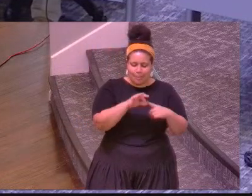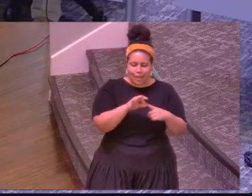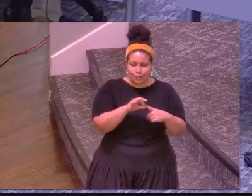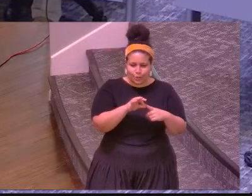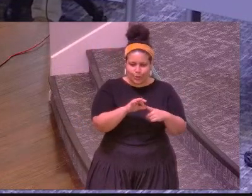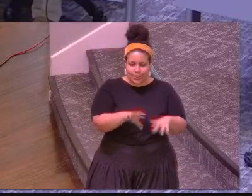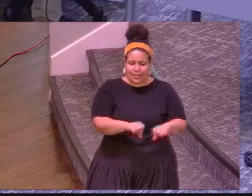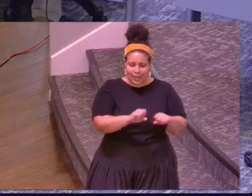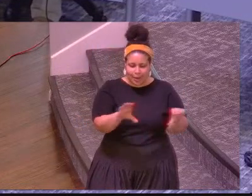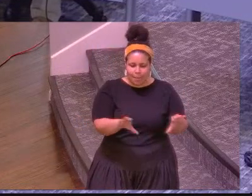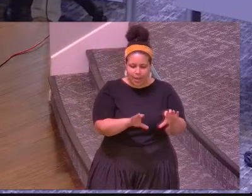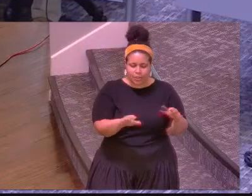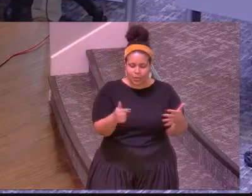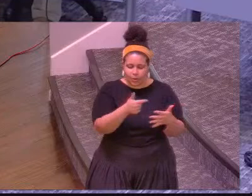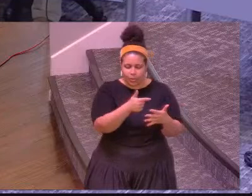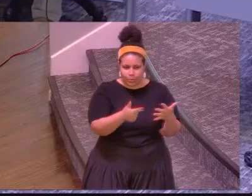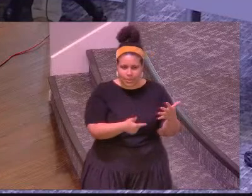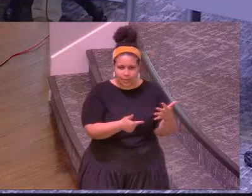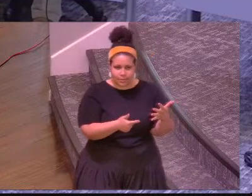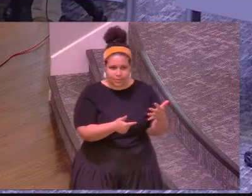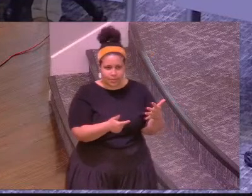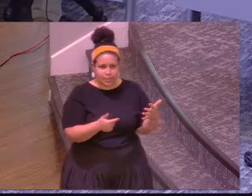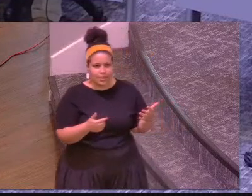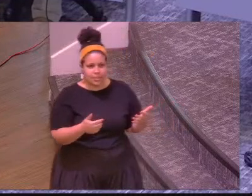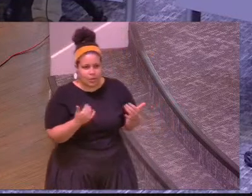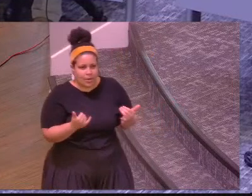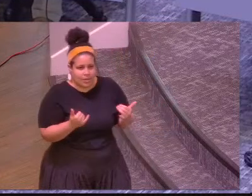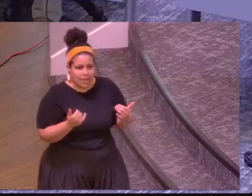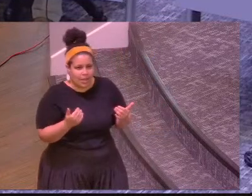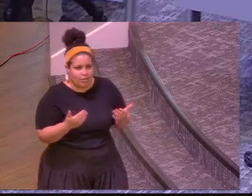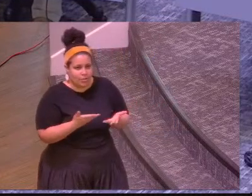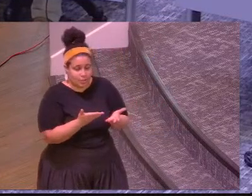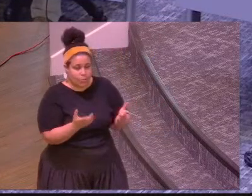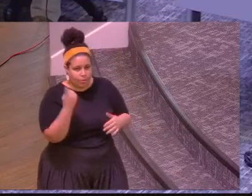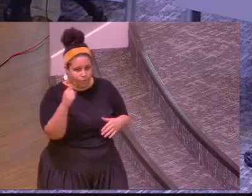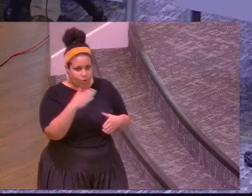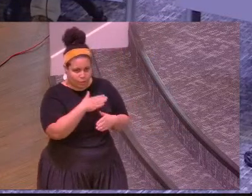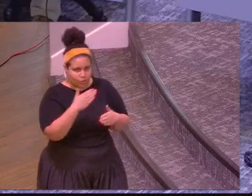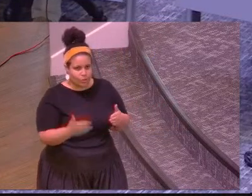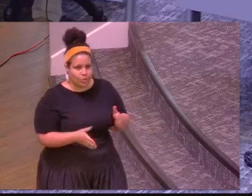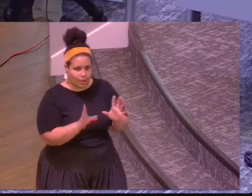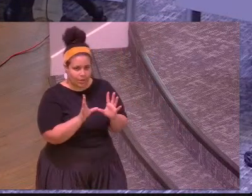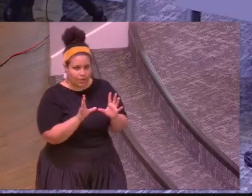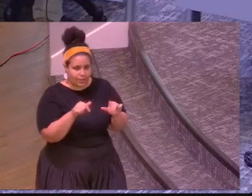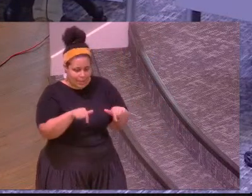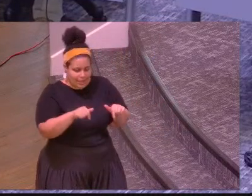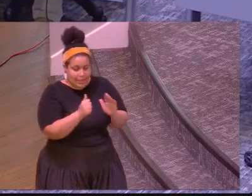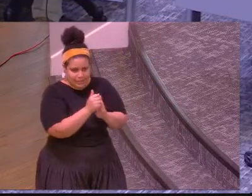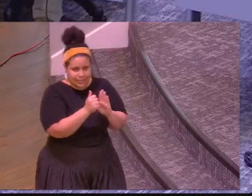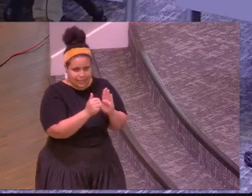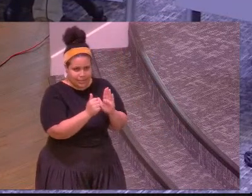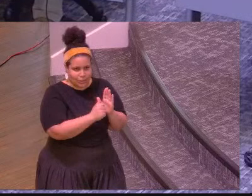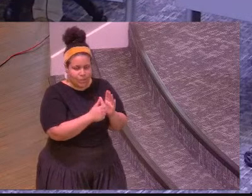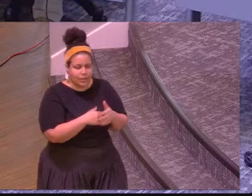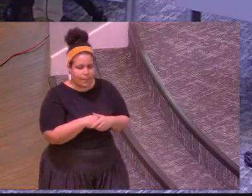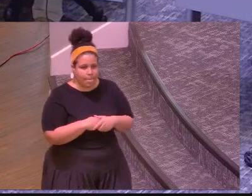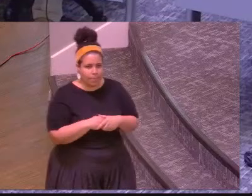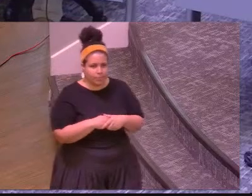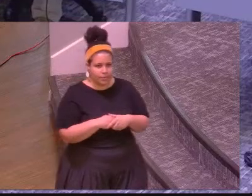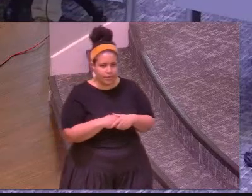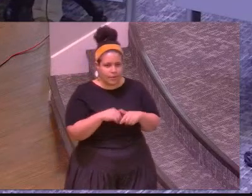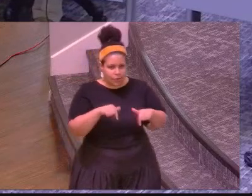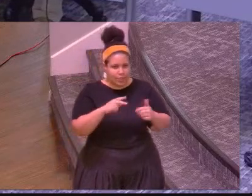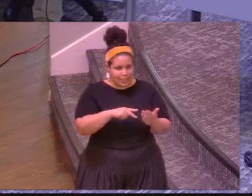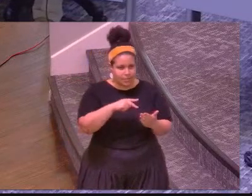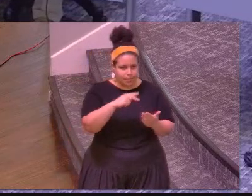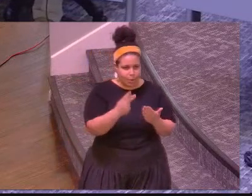on those items. And so the floor is open for adjournment of this particular part of our program. I